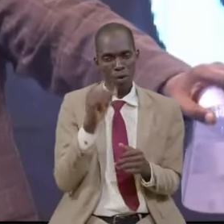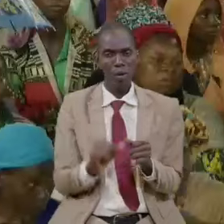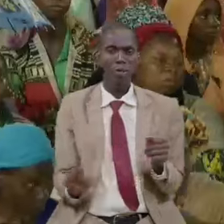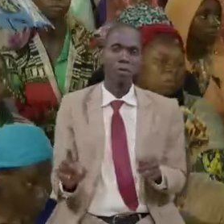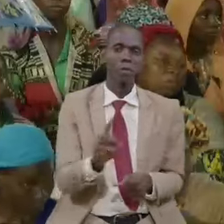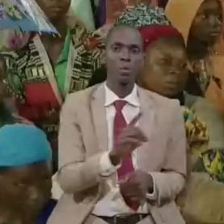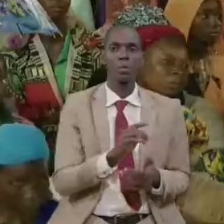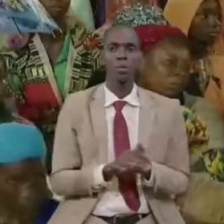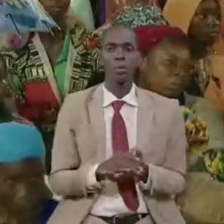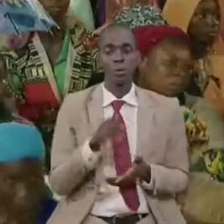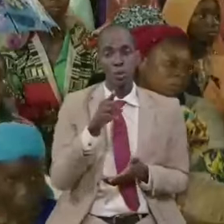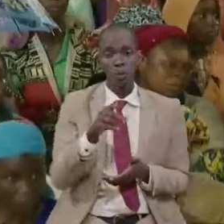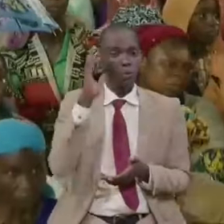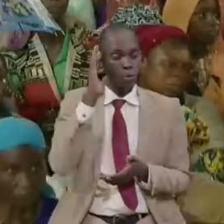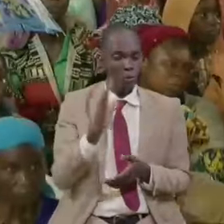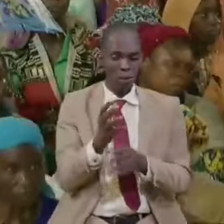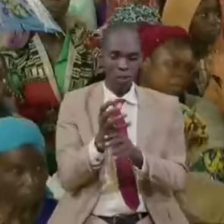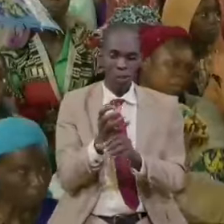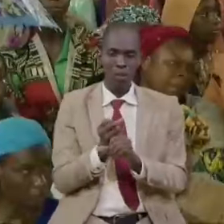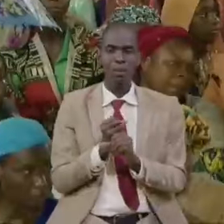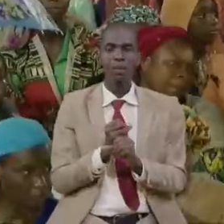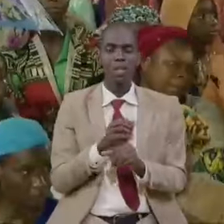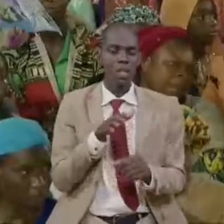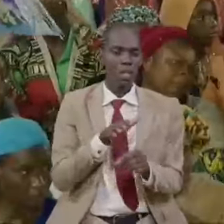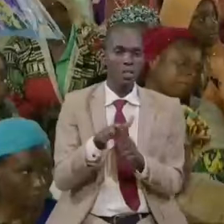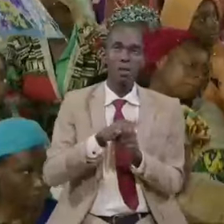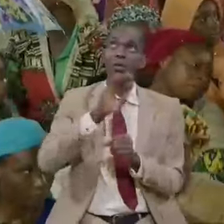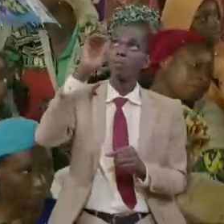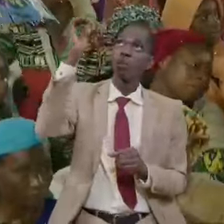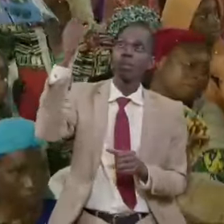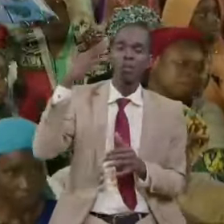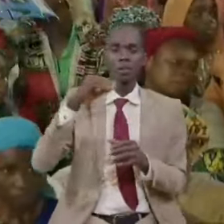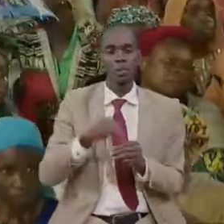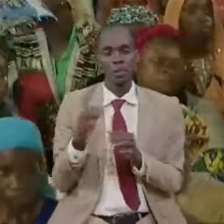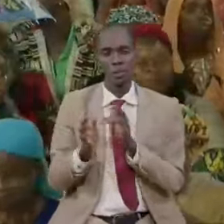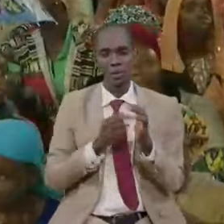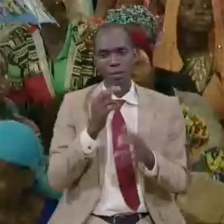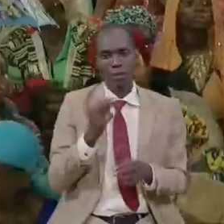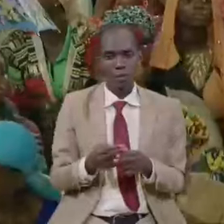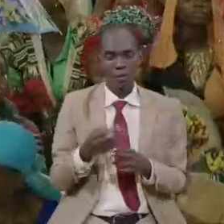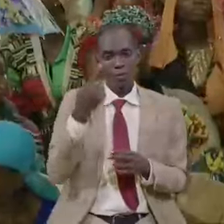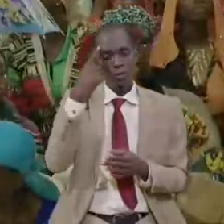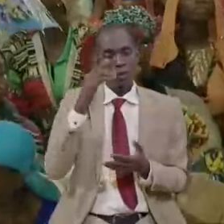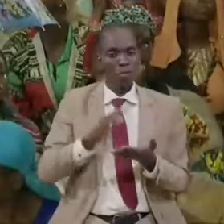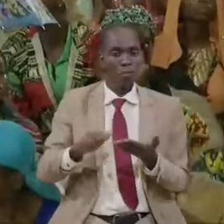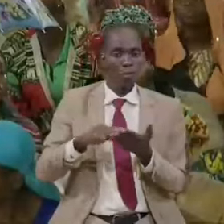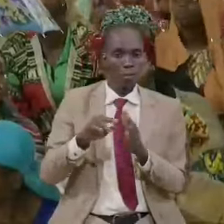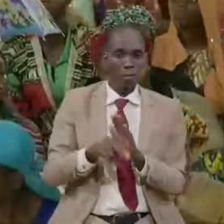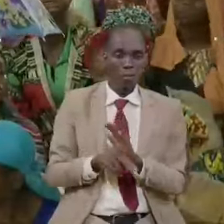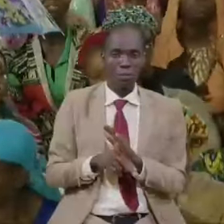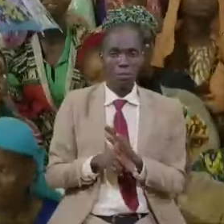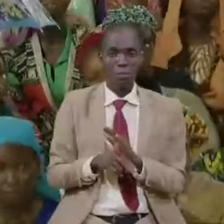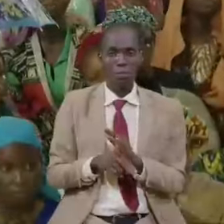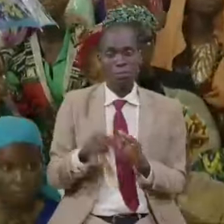will get enough grace for forgiveness, for your